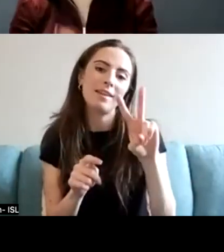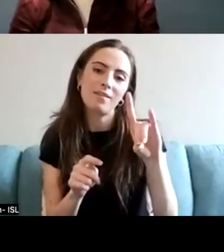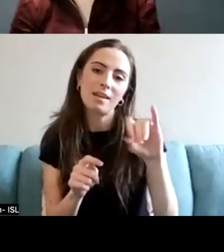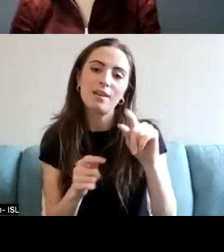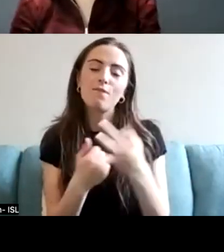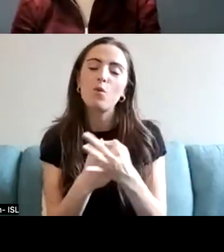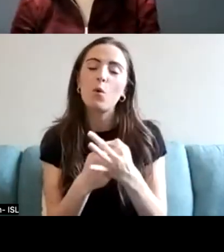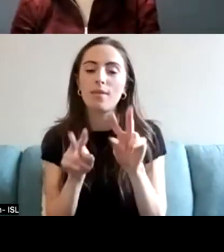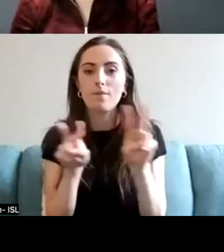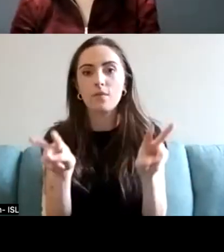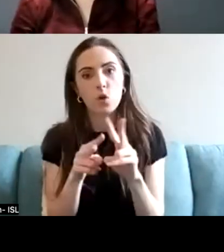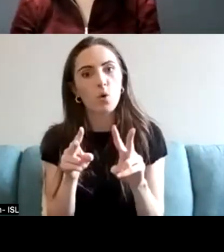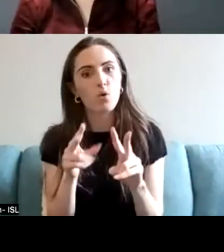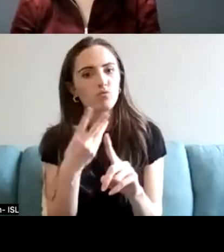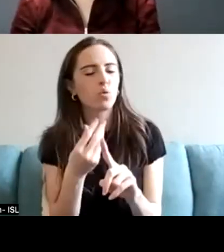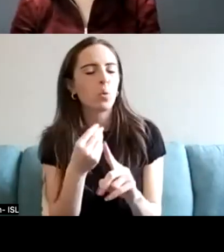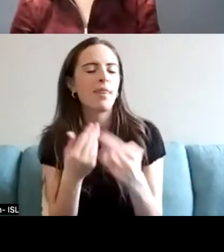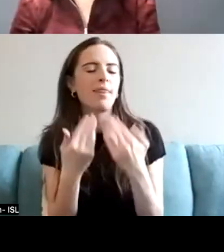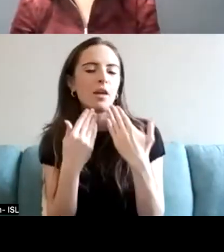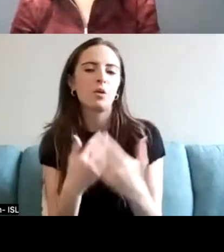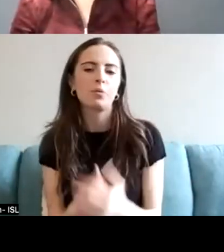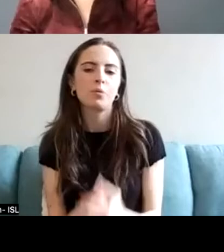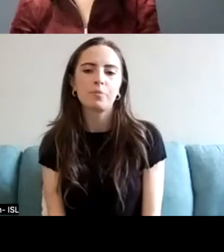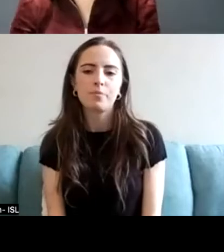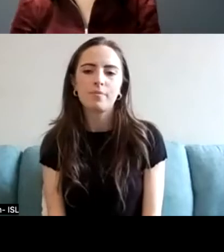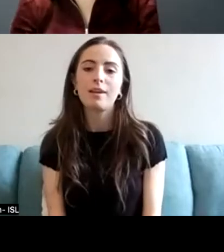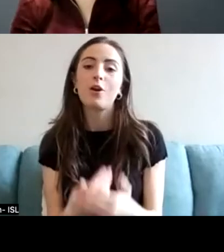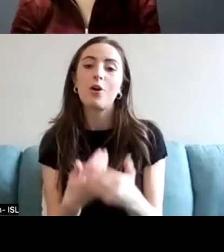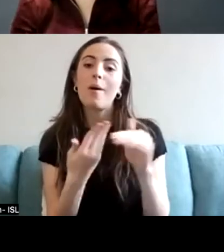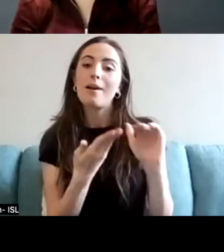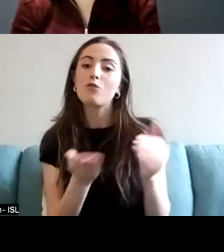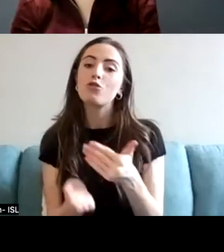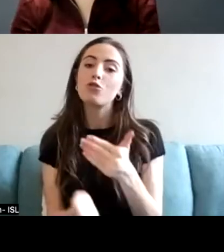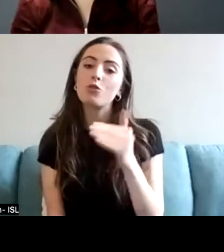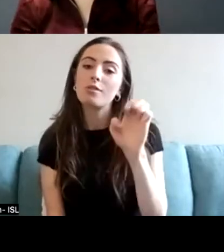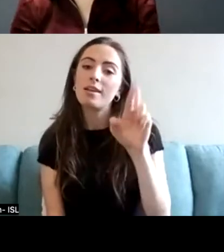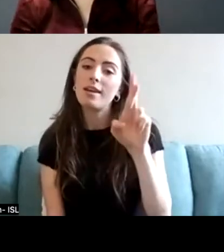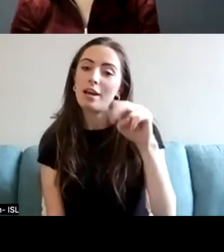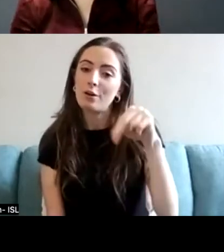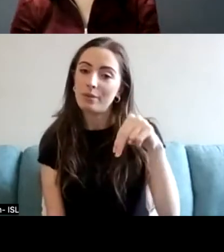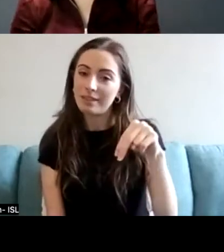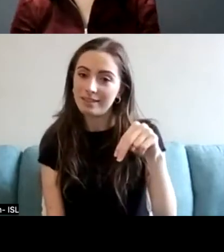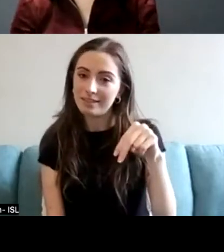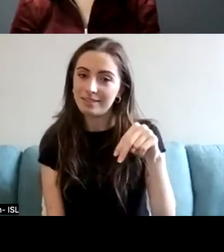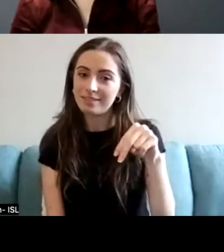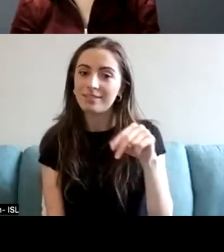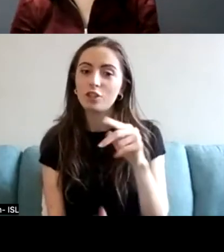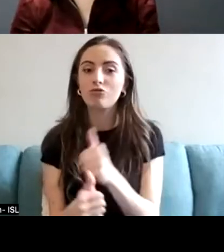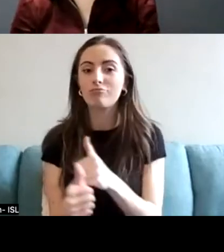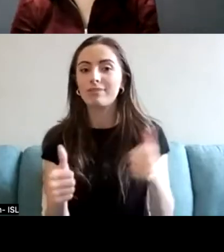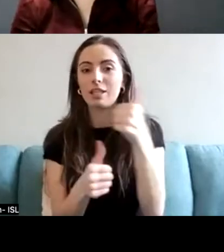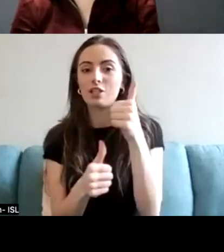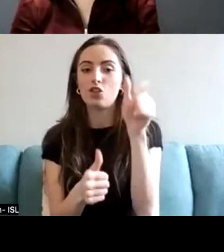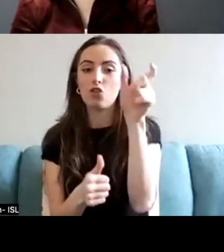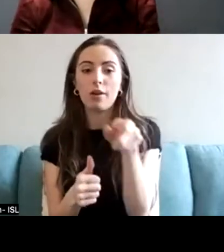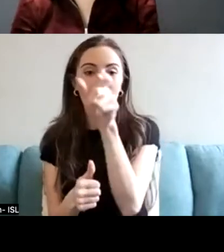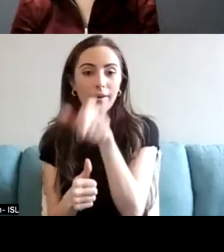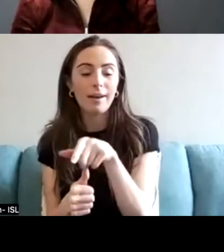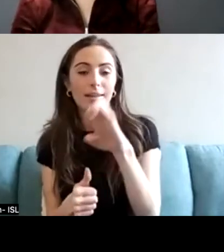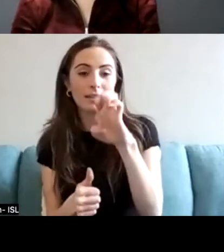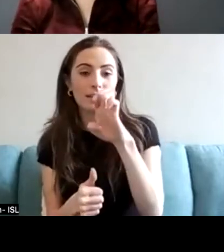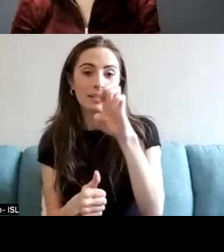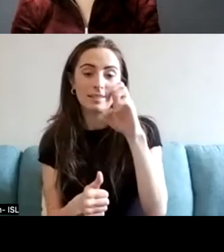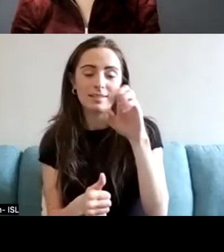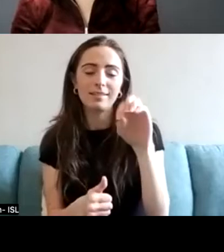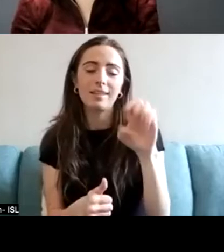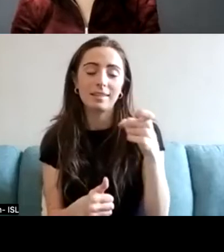helpful. I'd like to introduce Erin Fox, who is Senior Client Executive with Jury. Thank you so much, Erin, for joining us